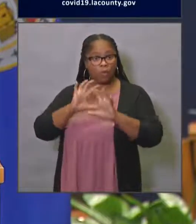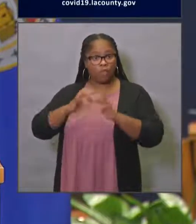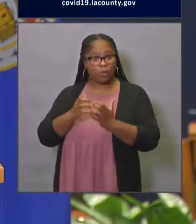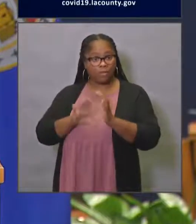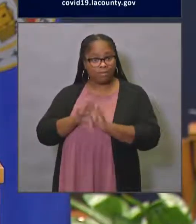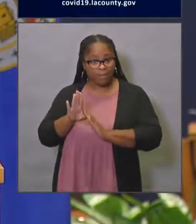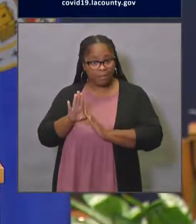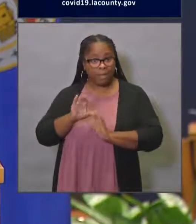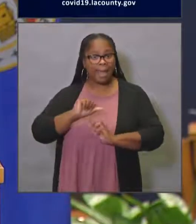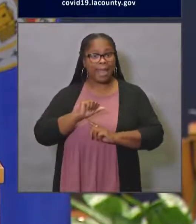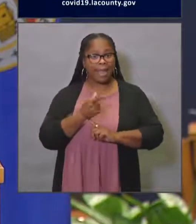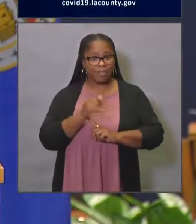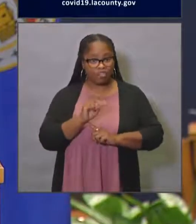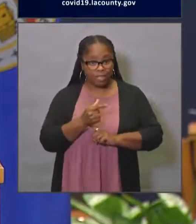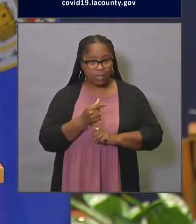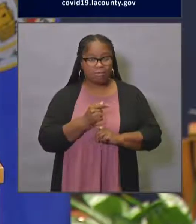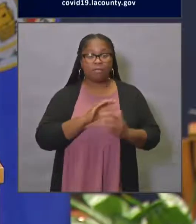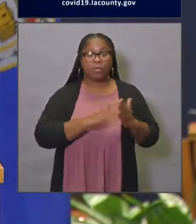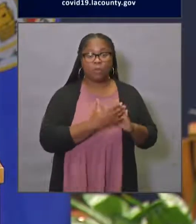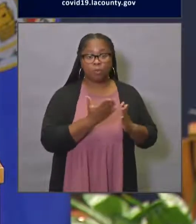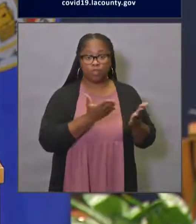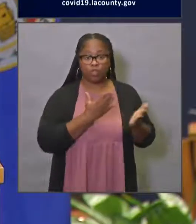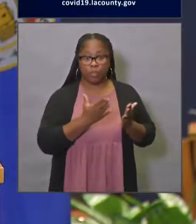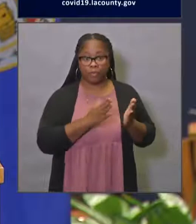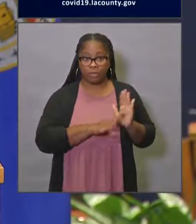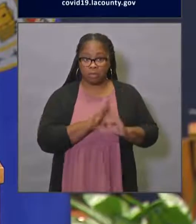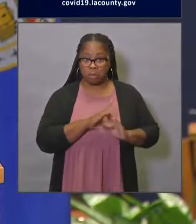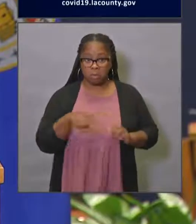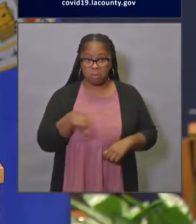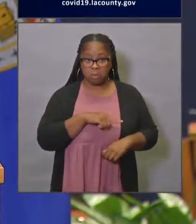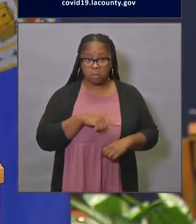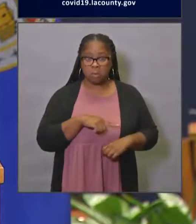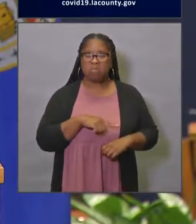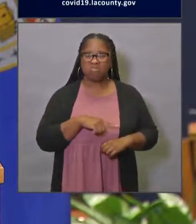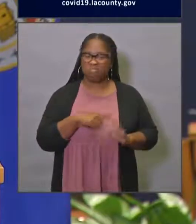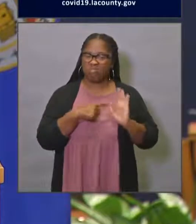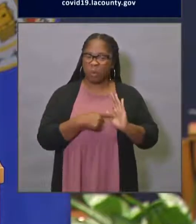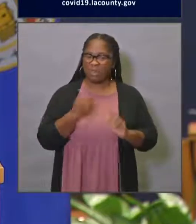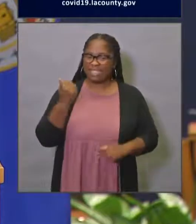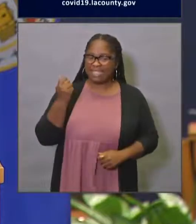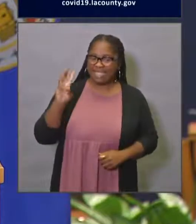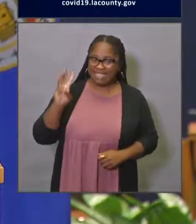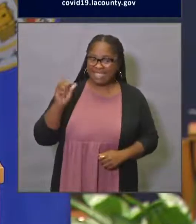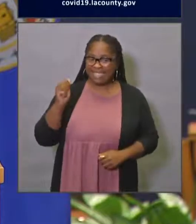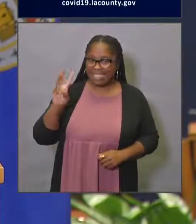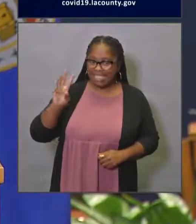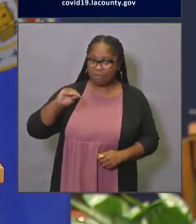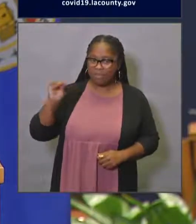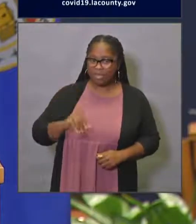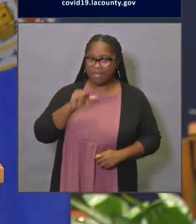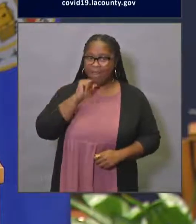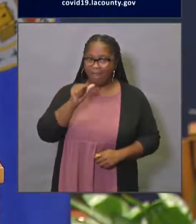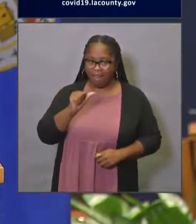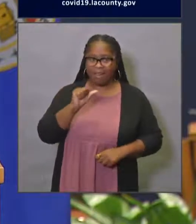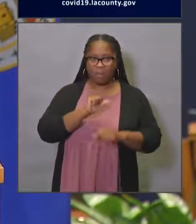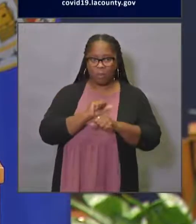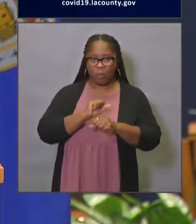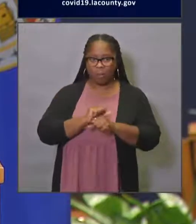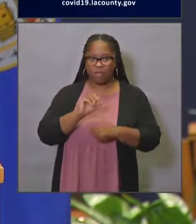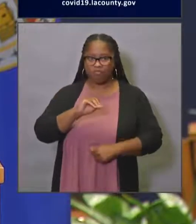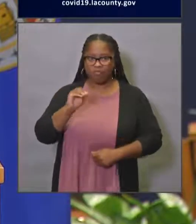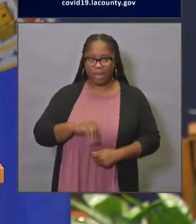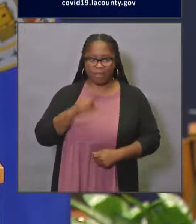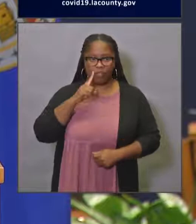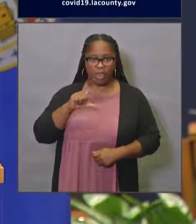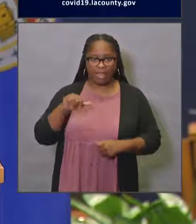Community Services Department indicates a 16% unemployment rate in Los Angeles County. While this